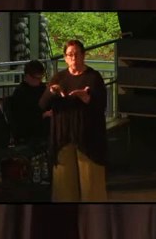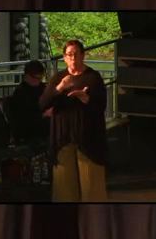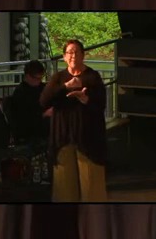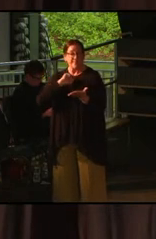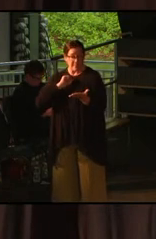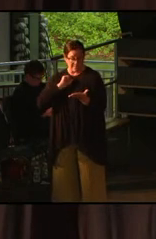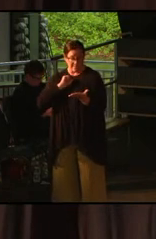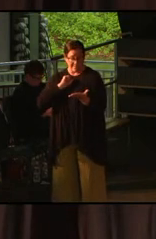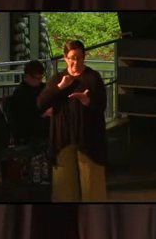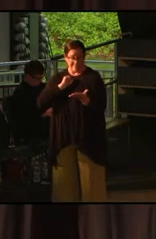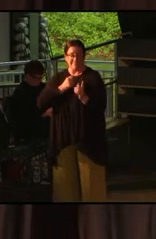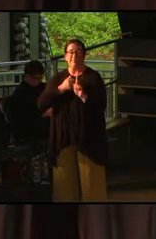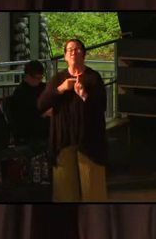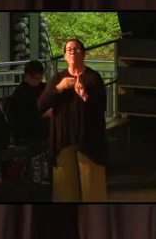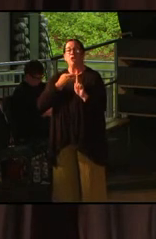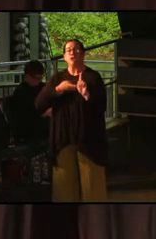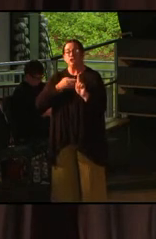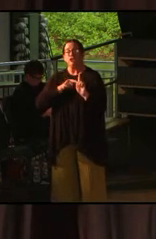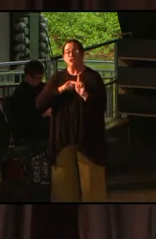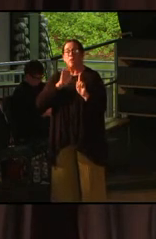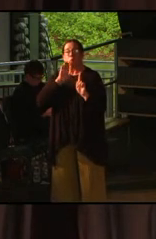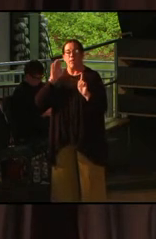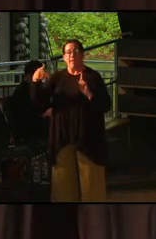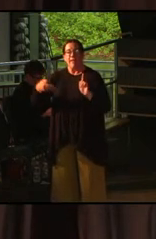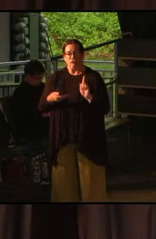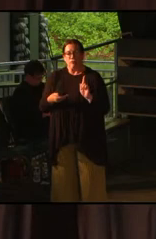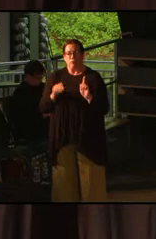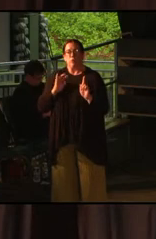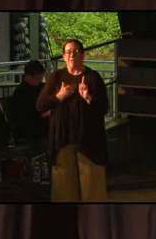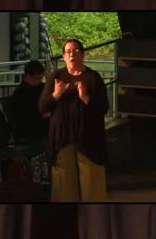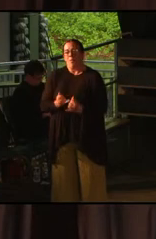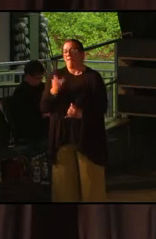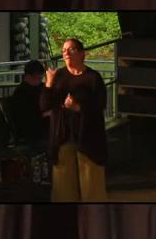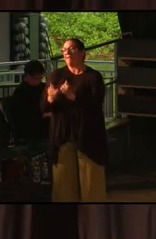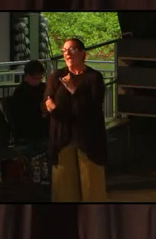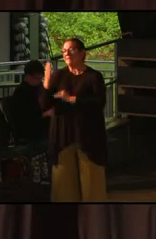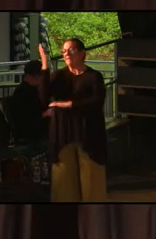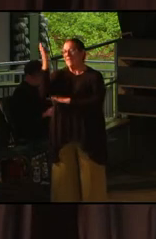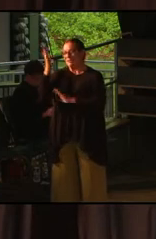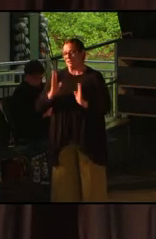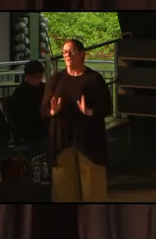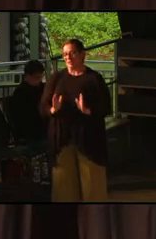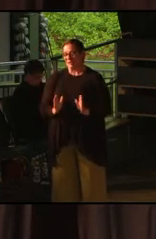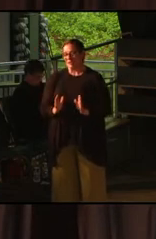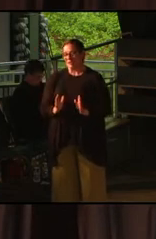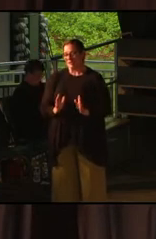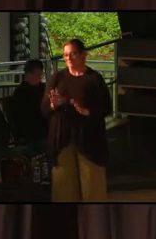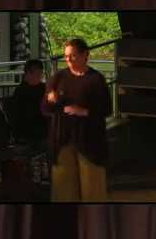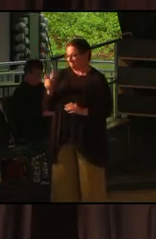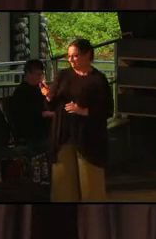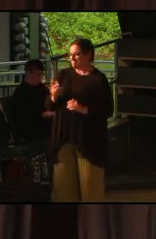and she is going to introduce our last lecture. Felisa.